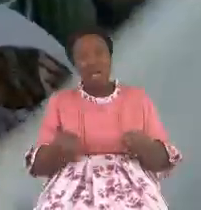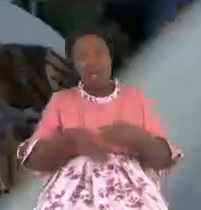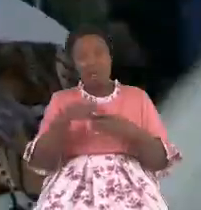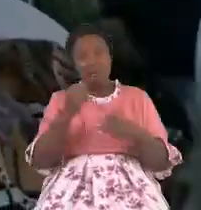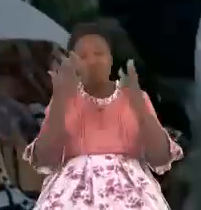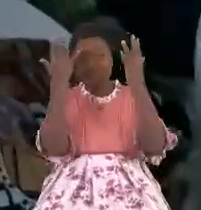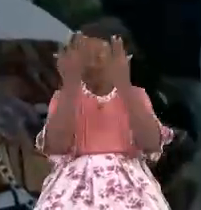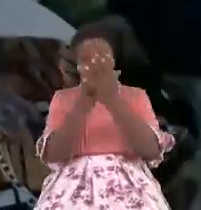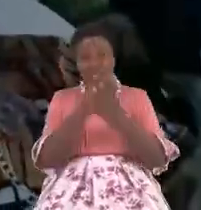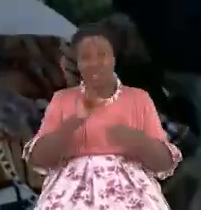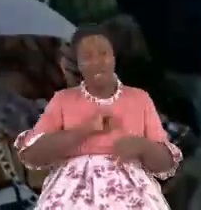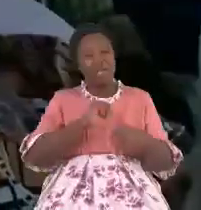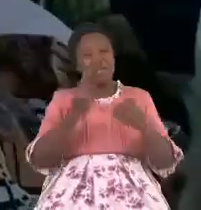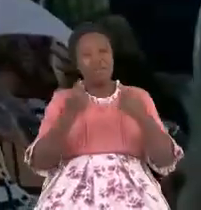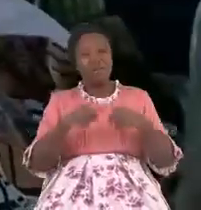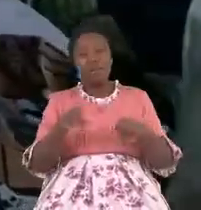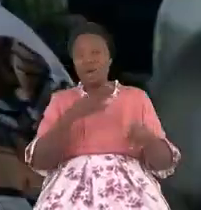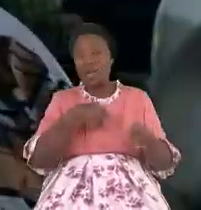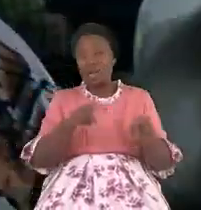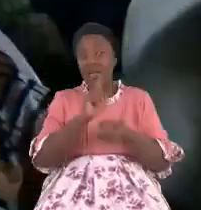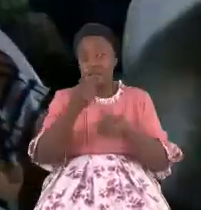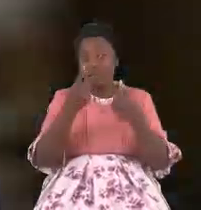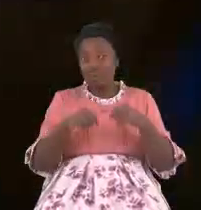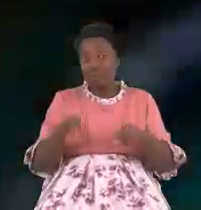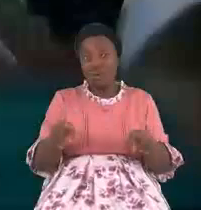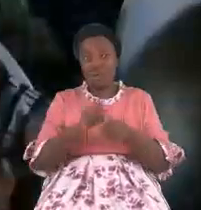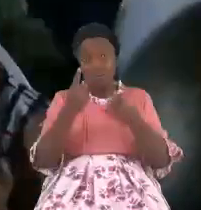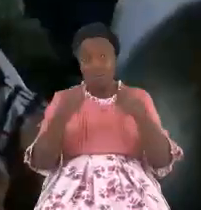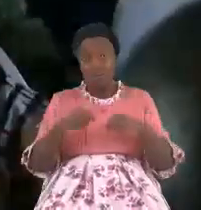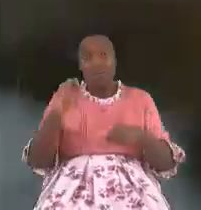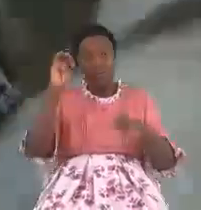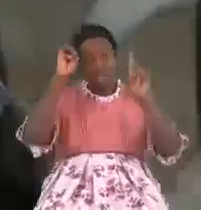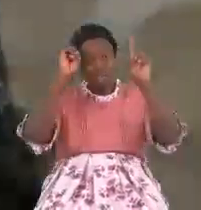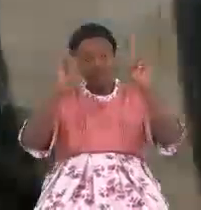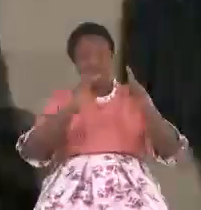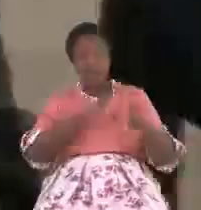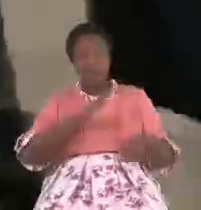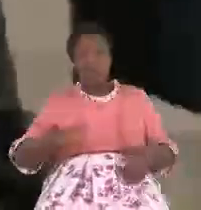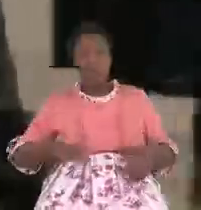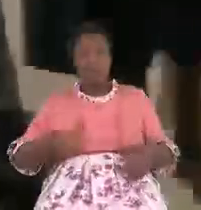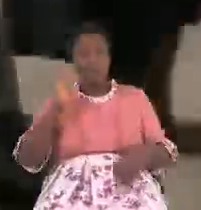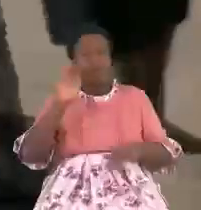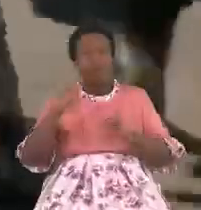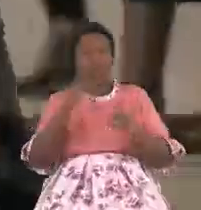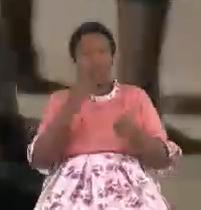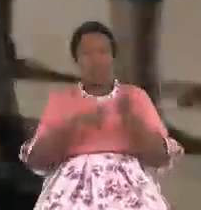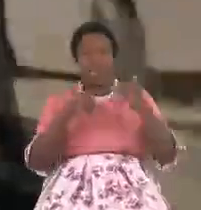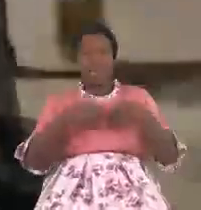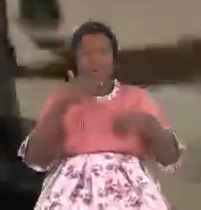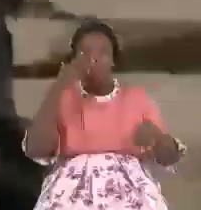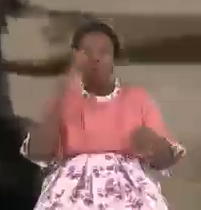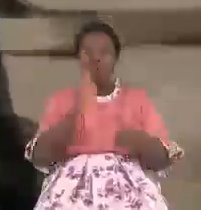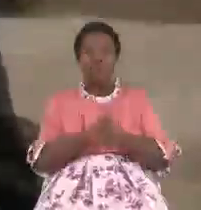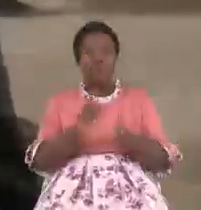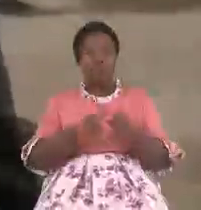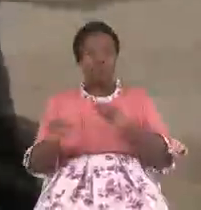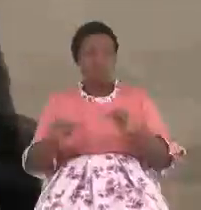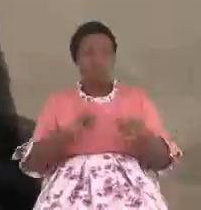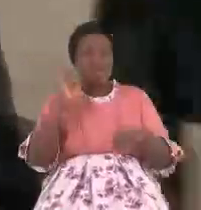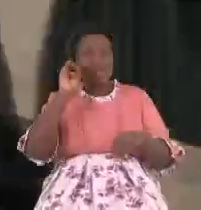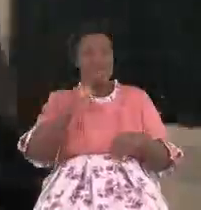as you come he christ will do what he has said he will do he will give you